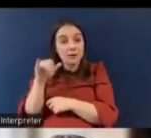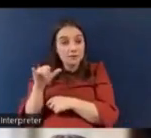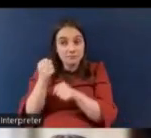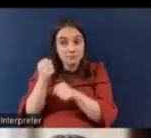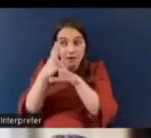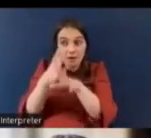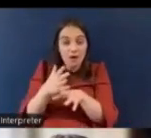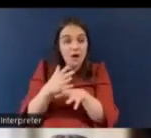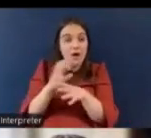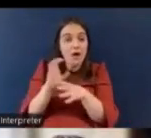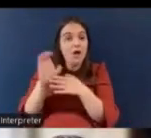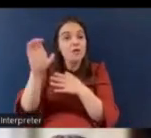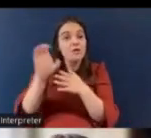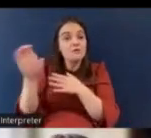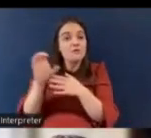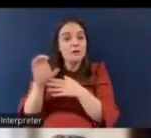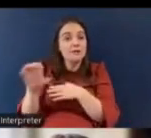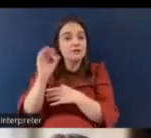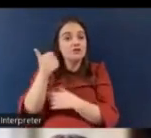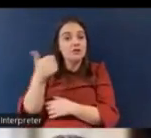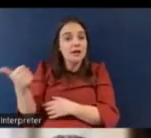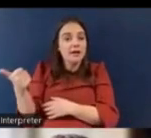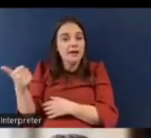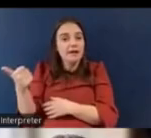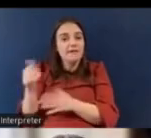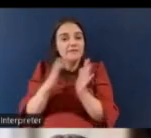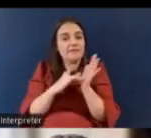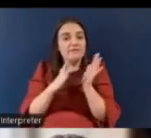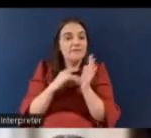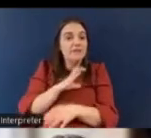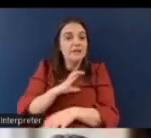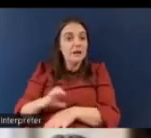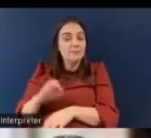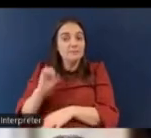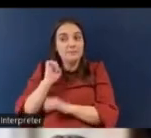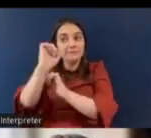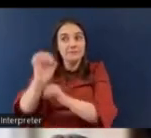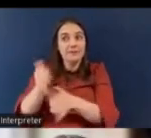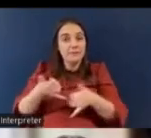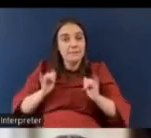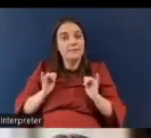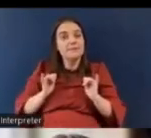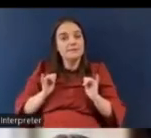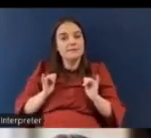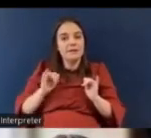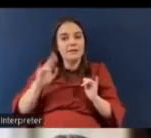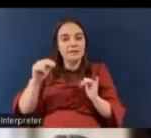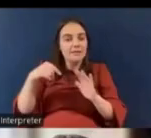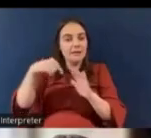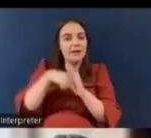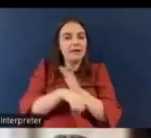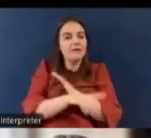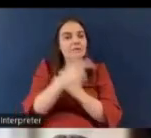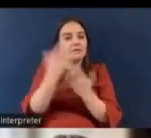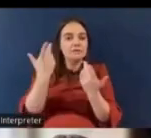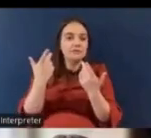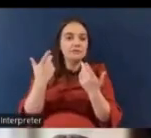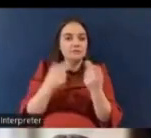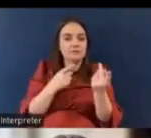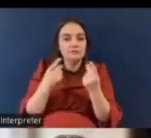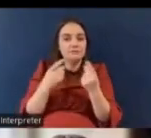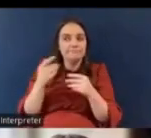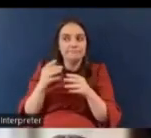went to GAA clubs, maybe 15 GAA clubs, because they had the capacity, they could dig into the technical detail and write the